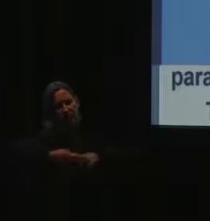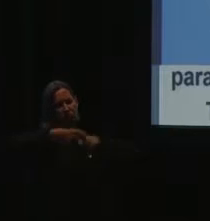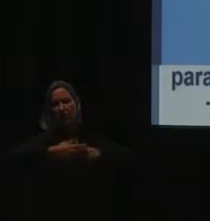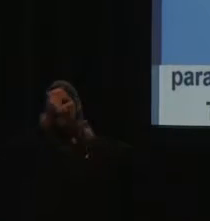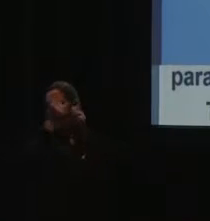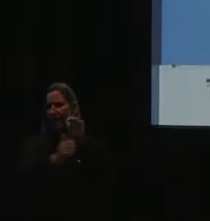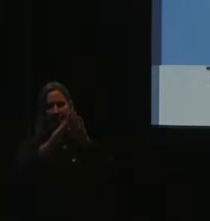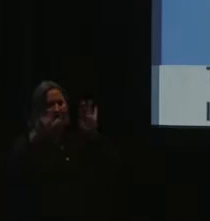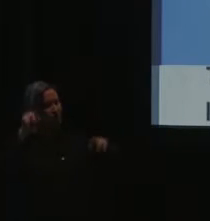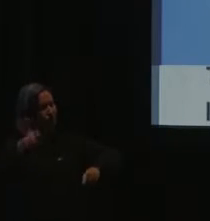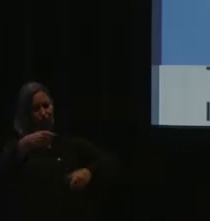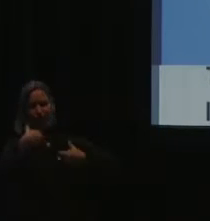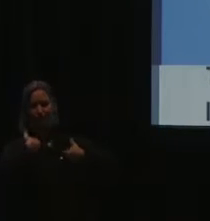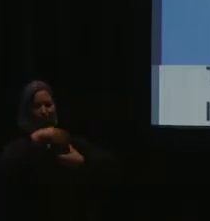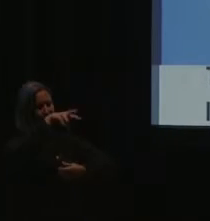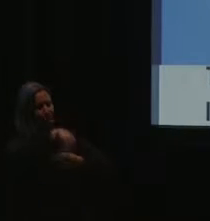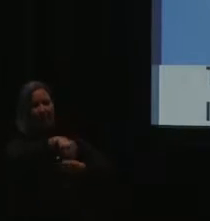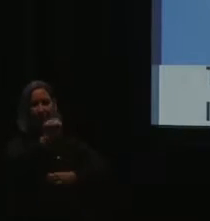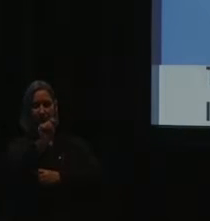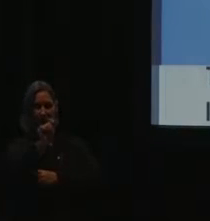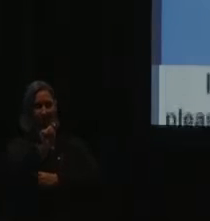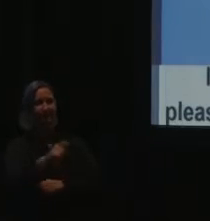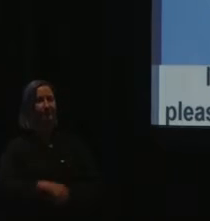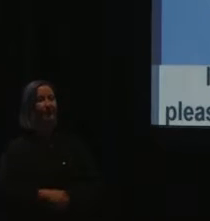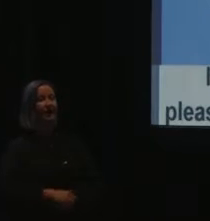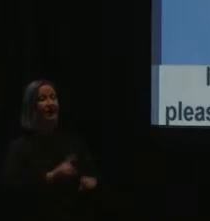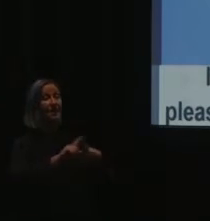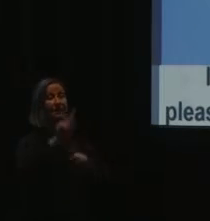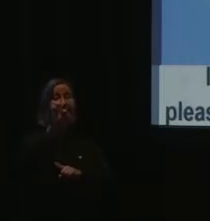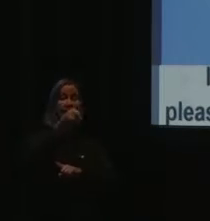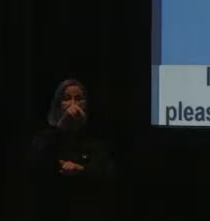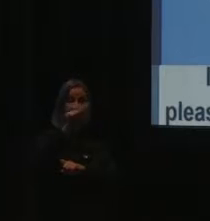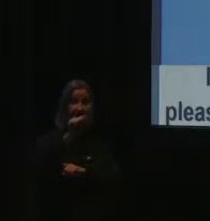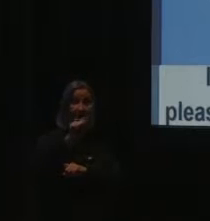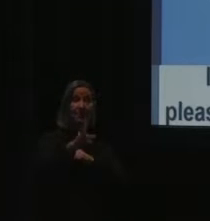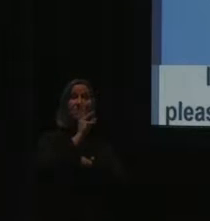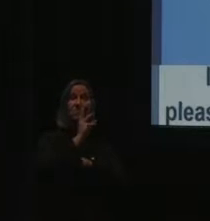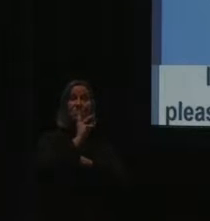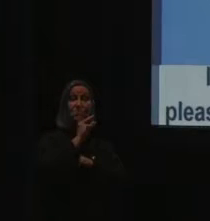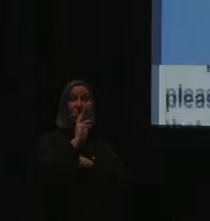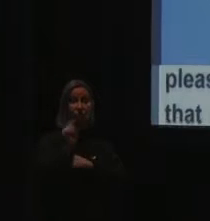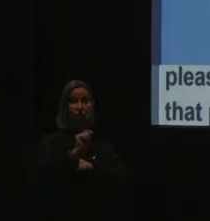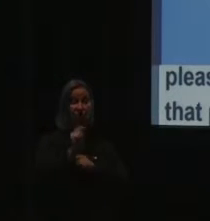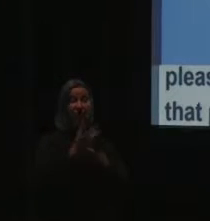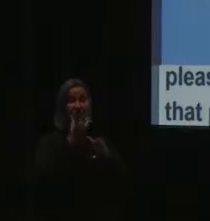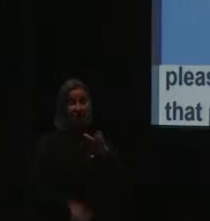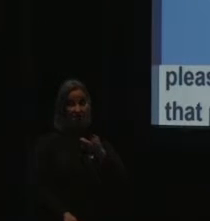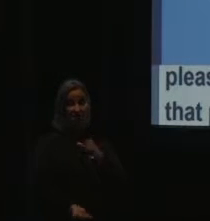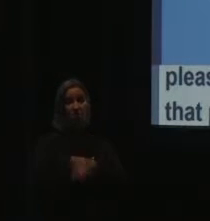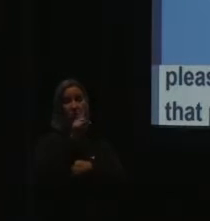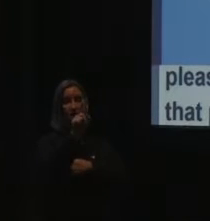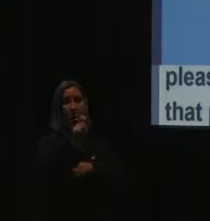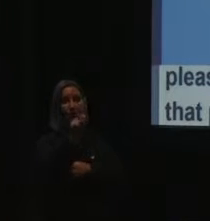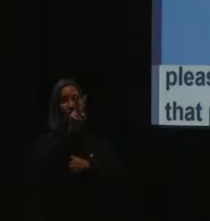home should be without. But I'm pleased to say that we have Epa Watersense toilets that flush at 1.28 gallons per flush.